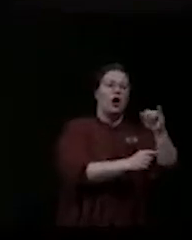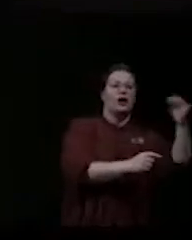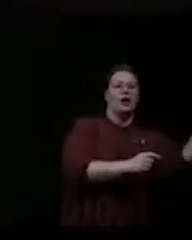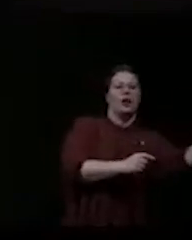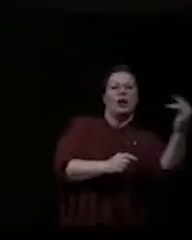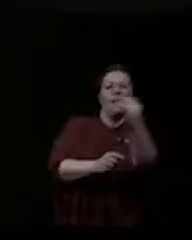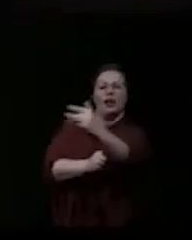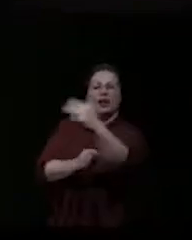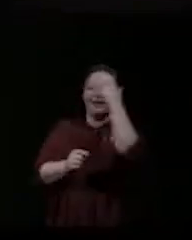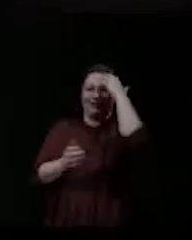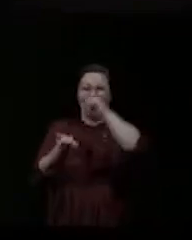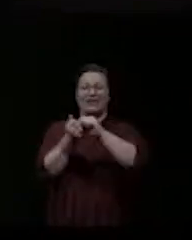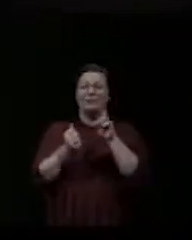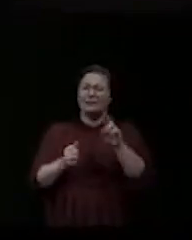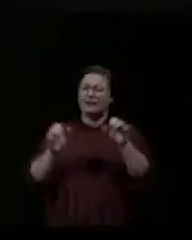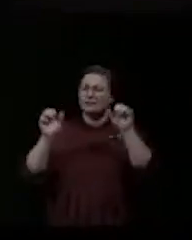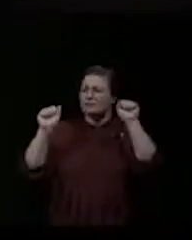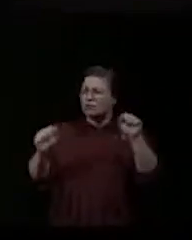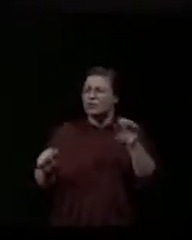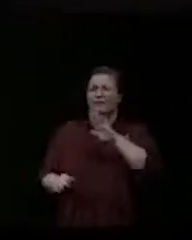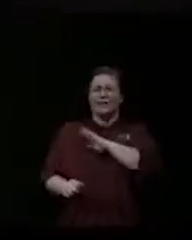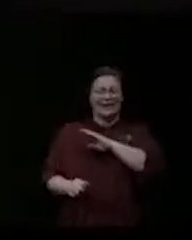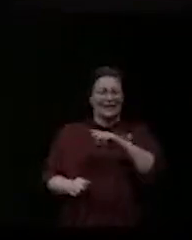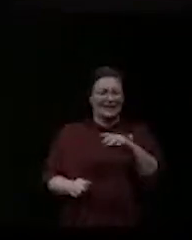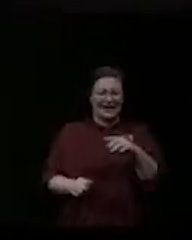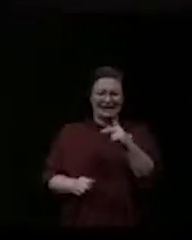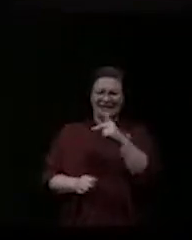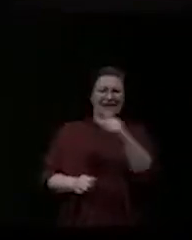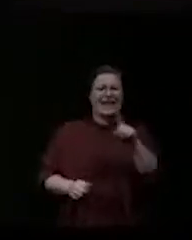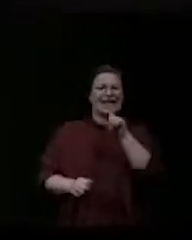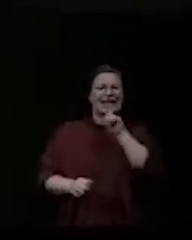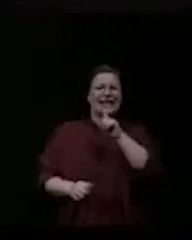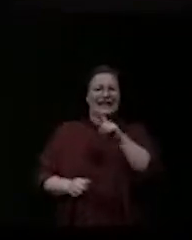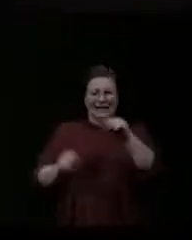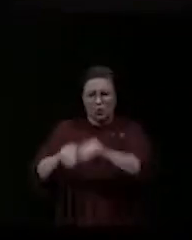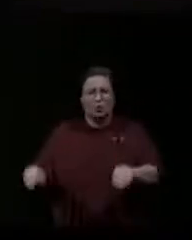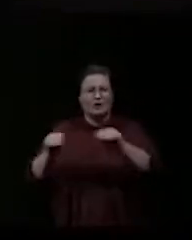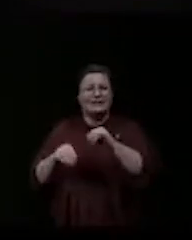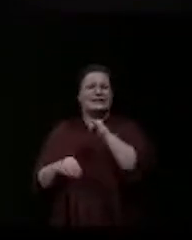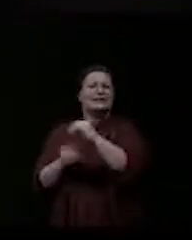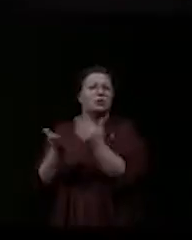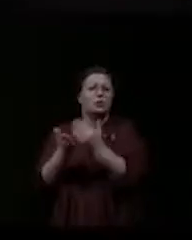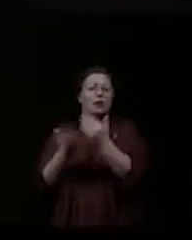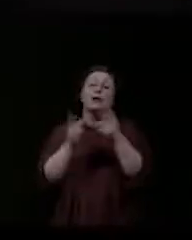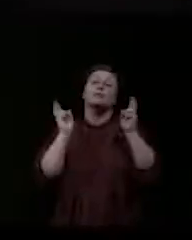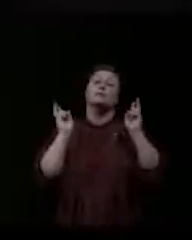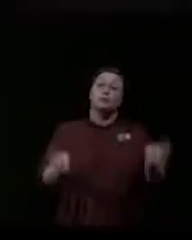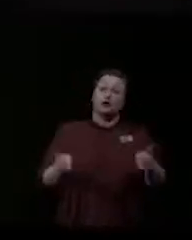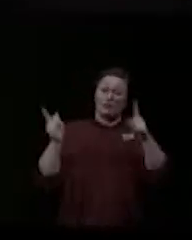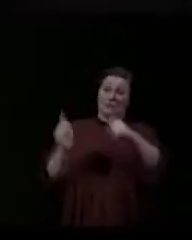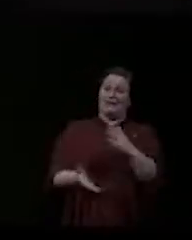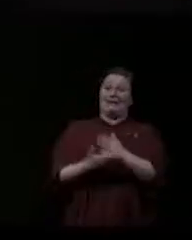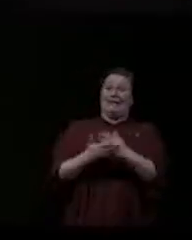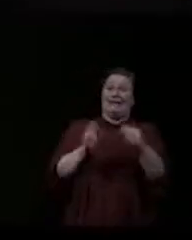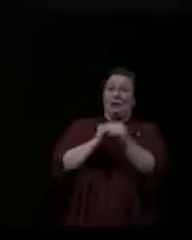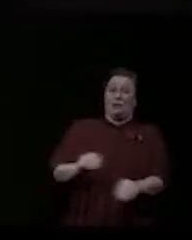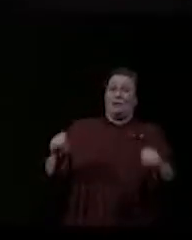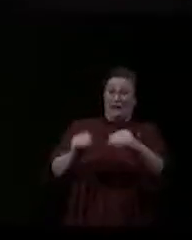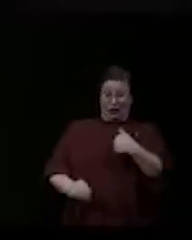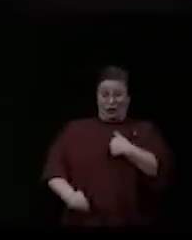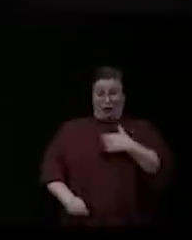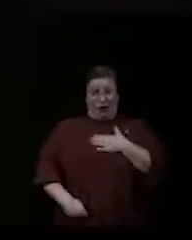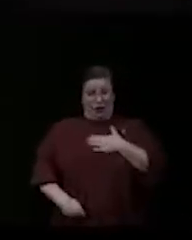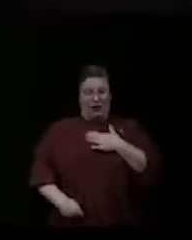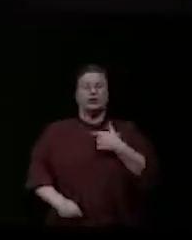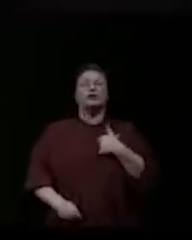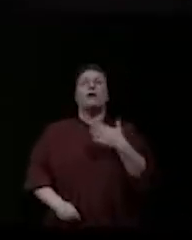should be kind of critical thinking education in the schools and human rights education. From my point of view,